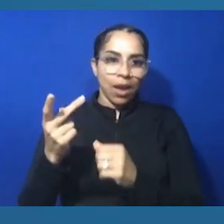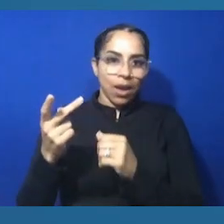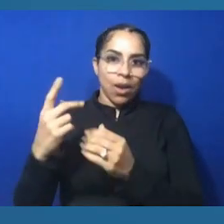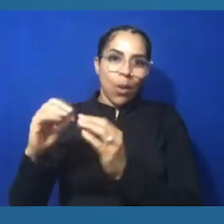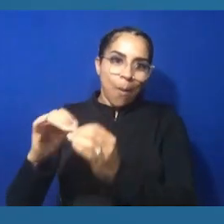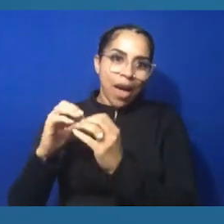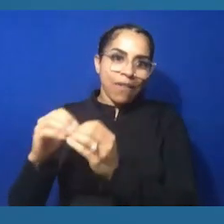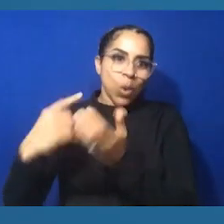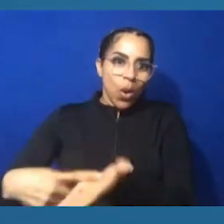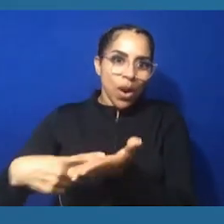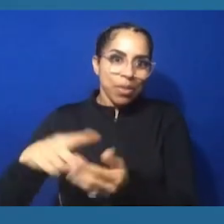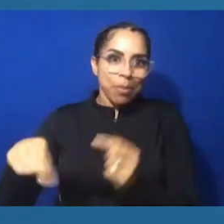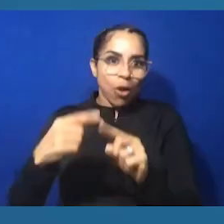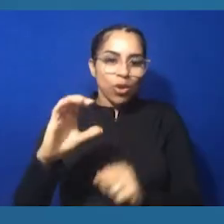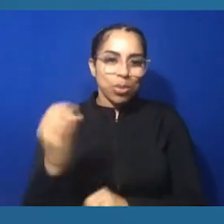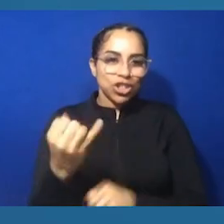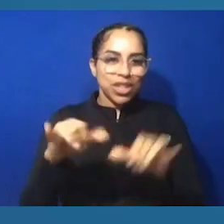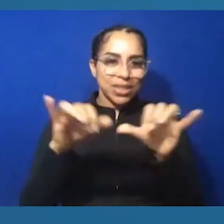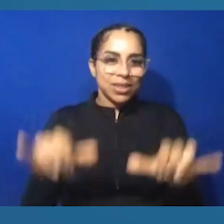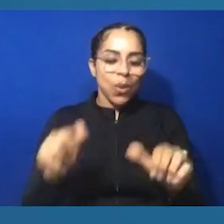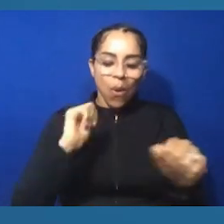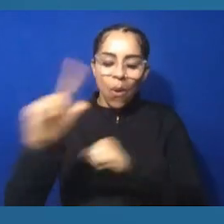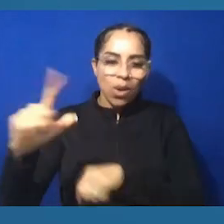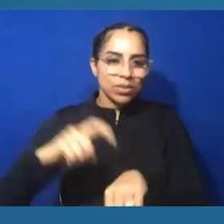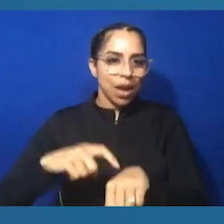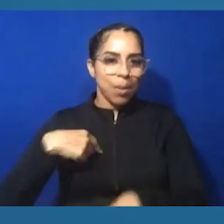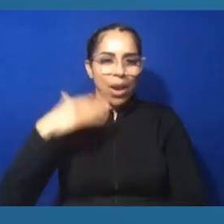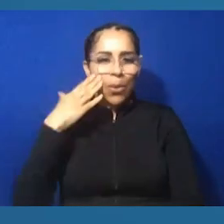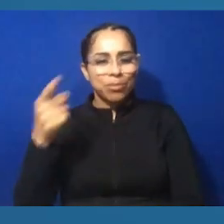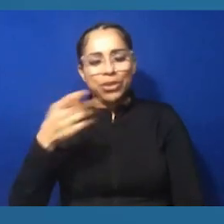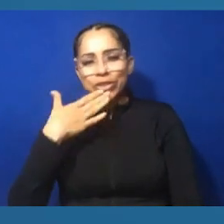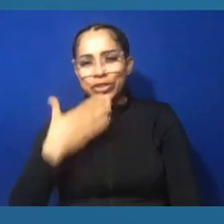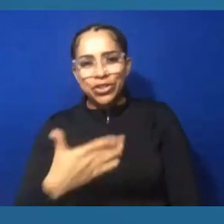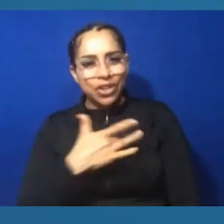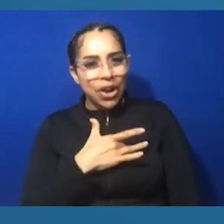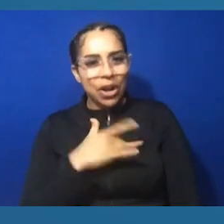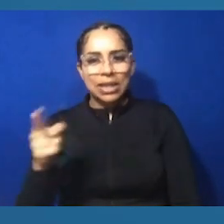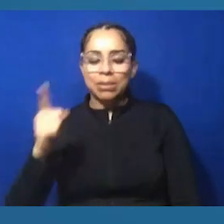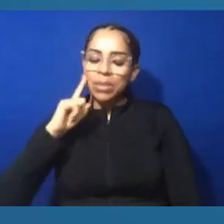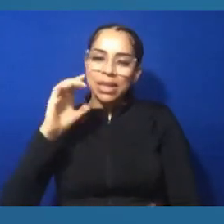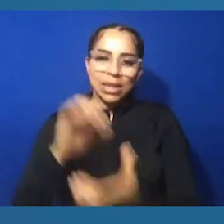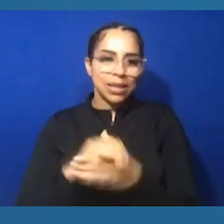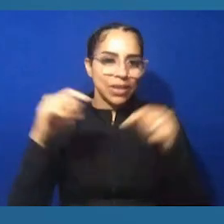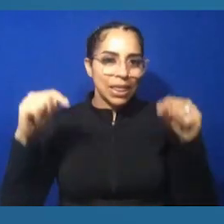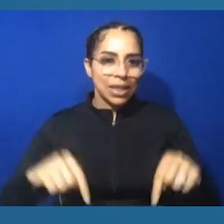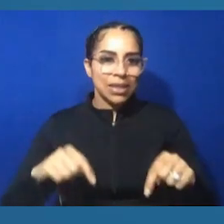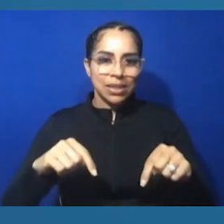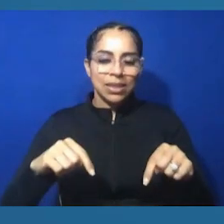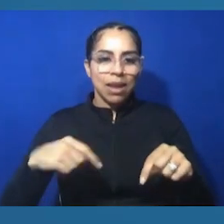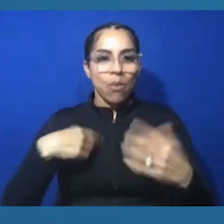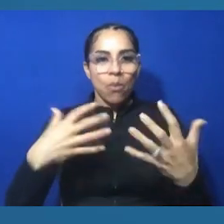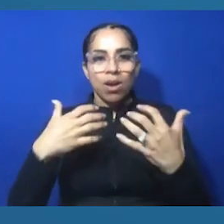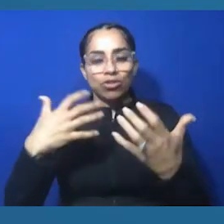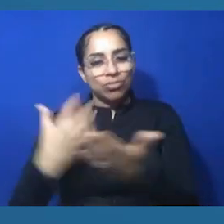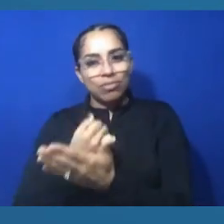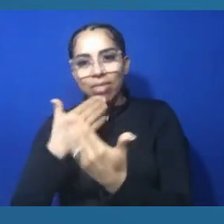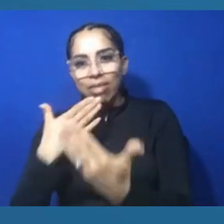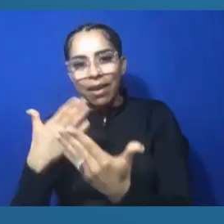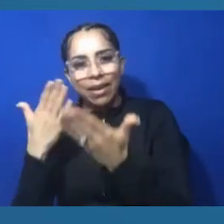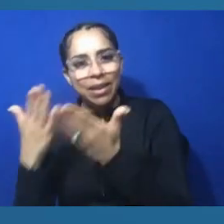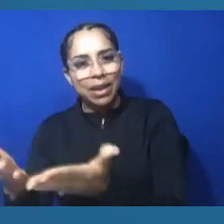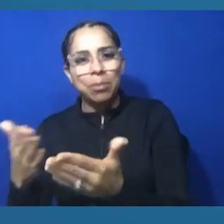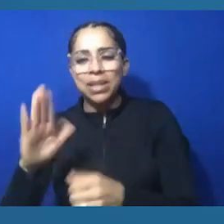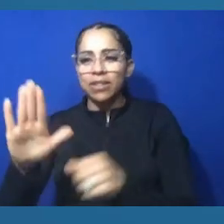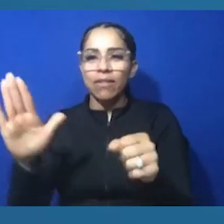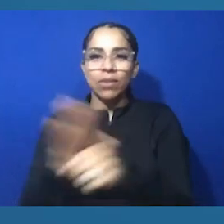the time. But he's somebody that I know is a good man that believed in this. And I want to thank him and his entire team for